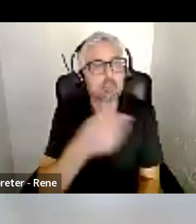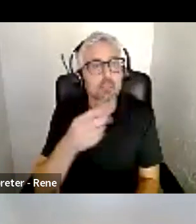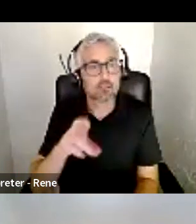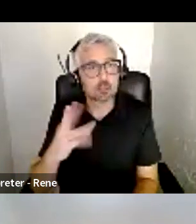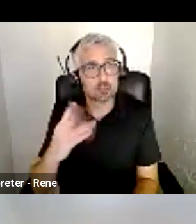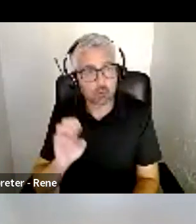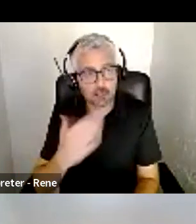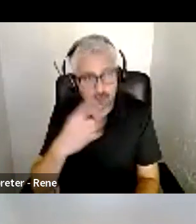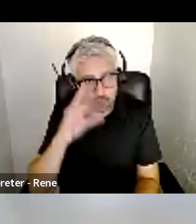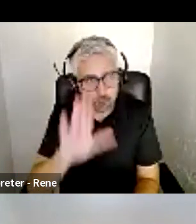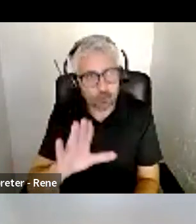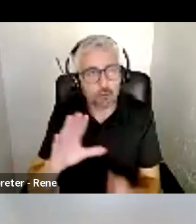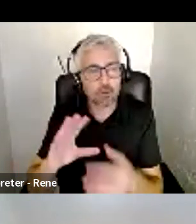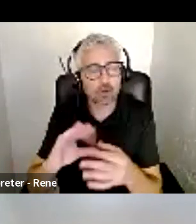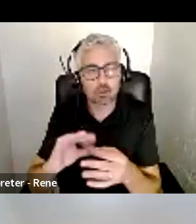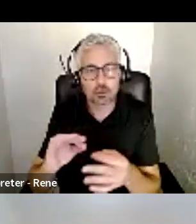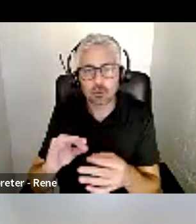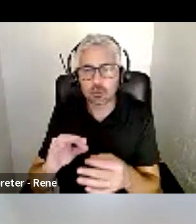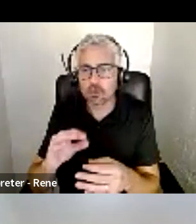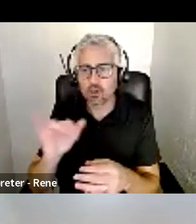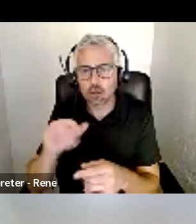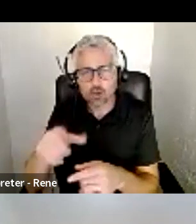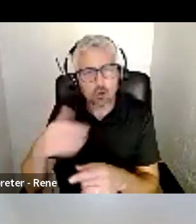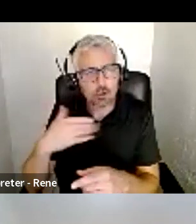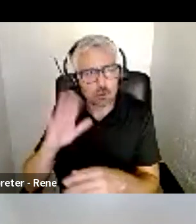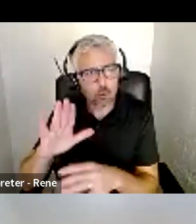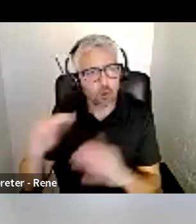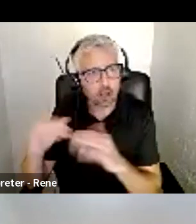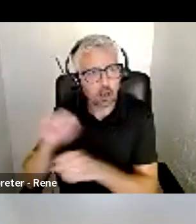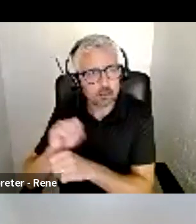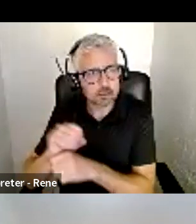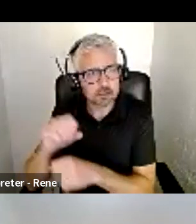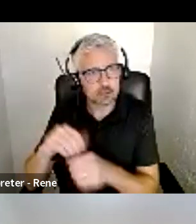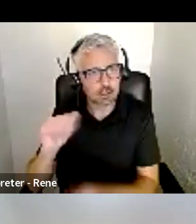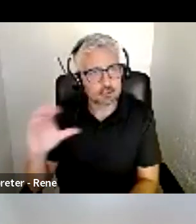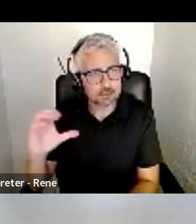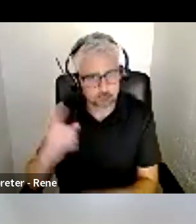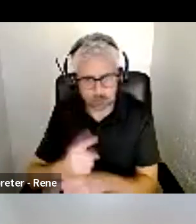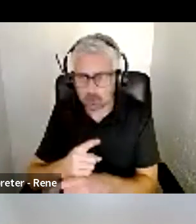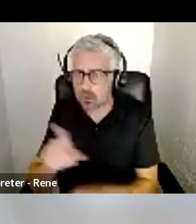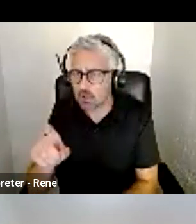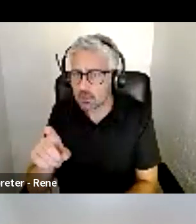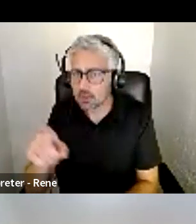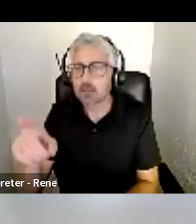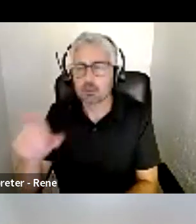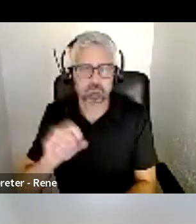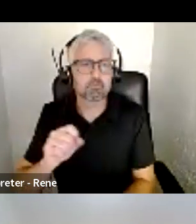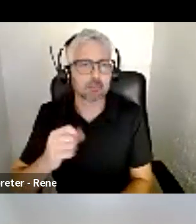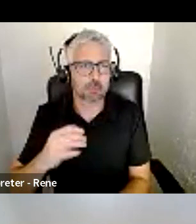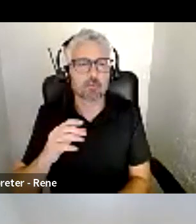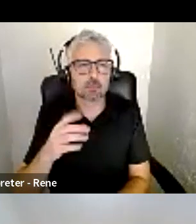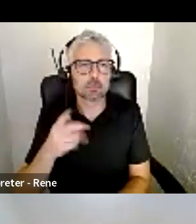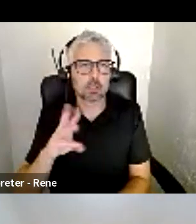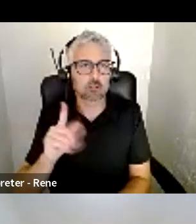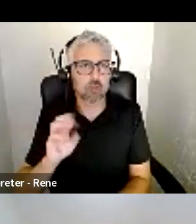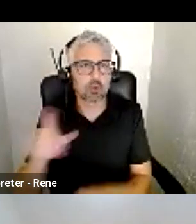for offering. I guess they're your colleagues at ACC. Is that the organization that you work for? Okay. Yes. Well, yeah, they're colleagues that work